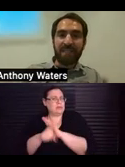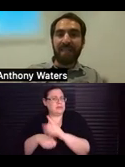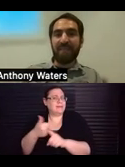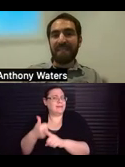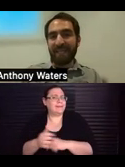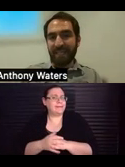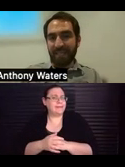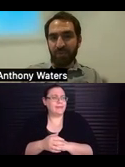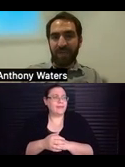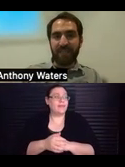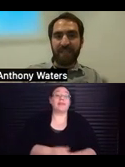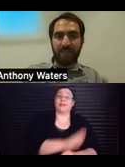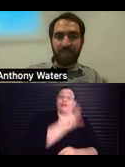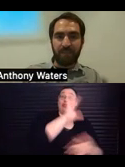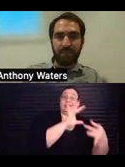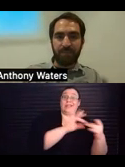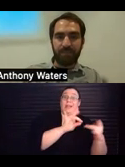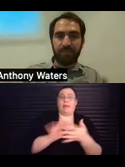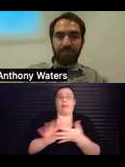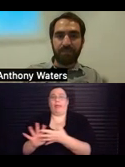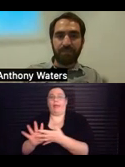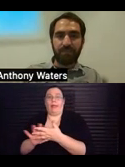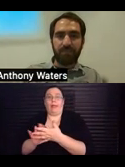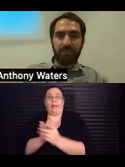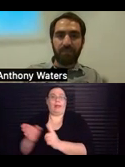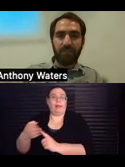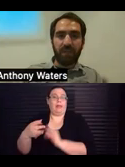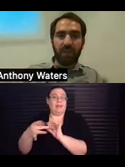Direct statements and indirect statements.